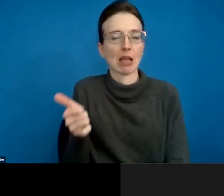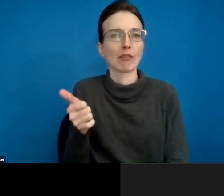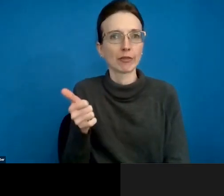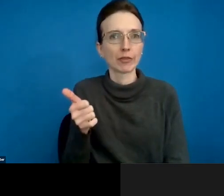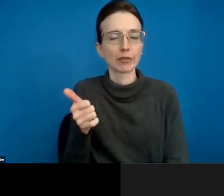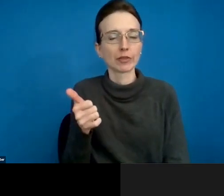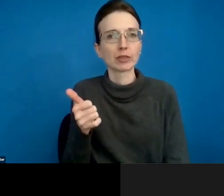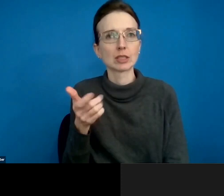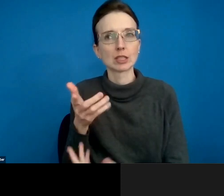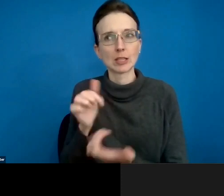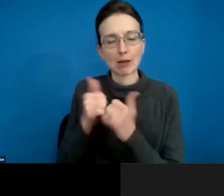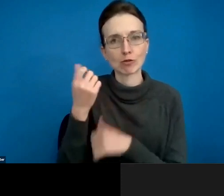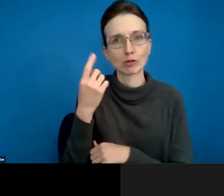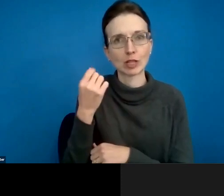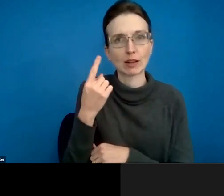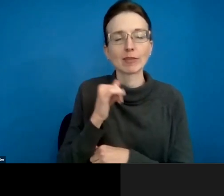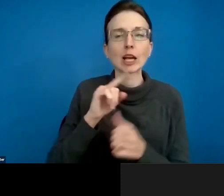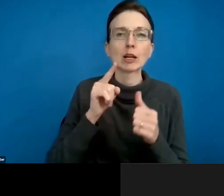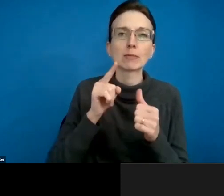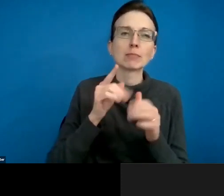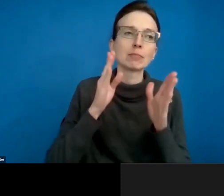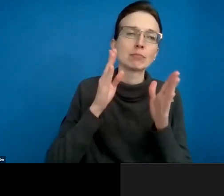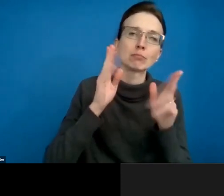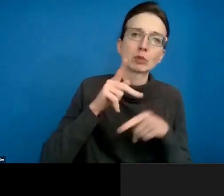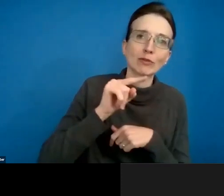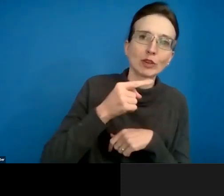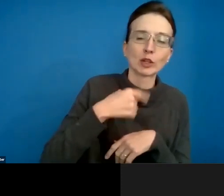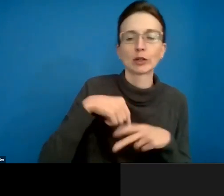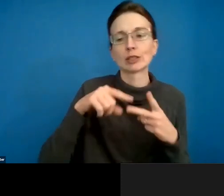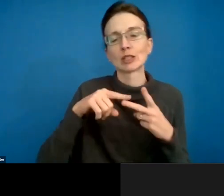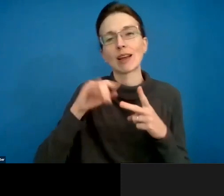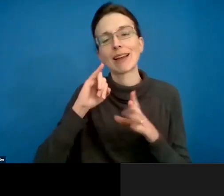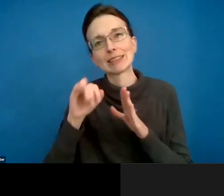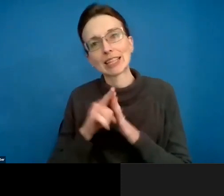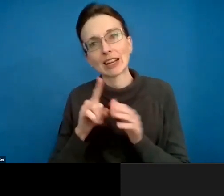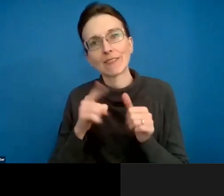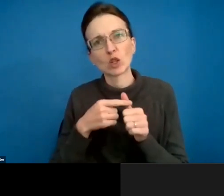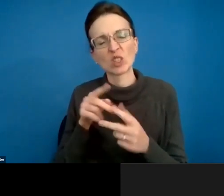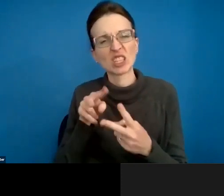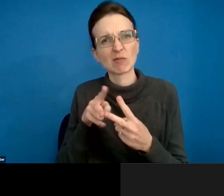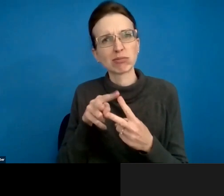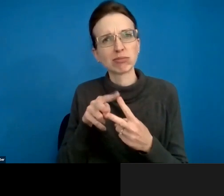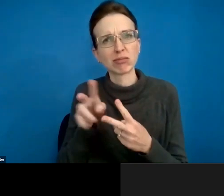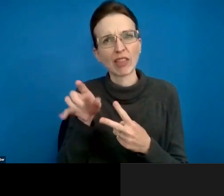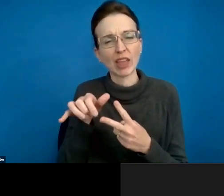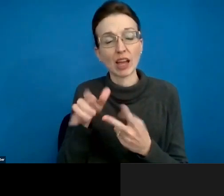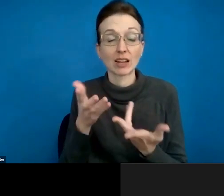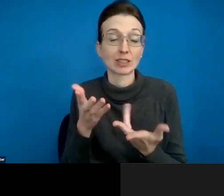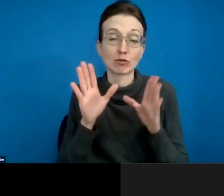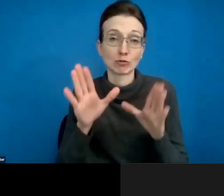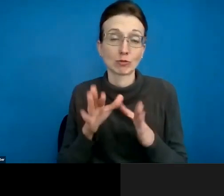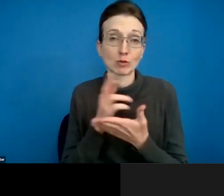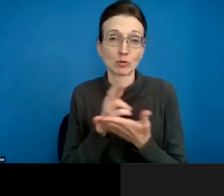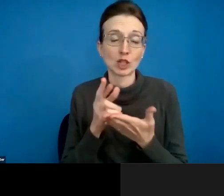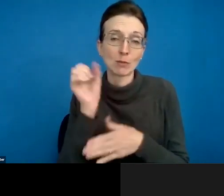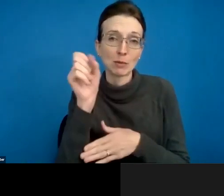to understand, like you said, person first, identity first language. And it's just been a wonderful resource, I think, and I'm happy to share the book